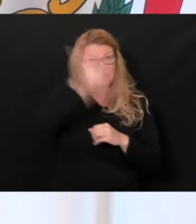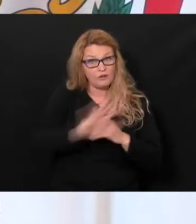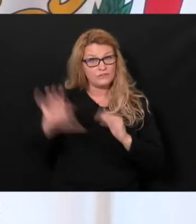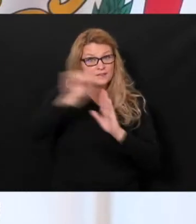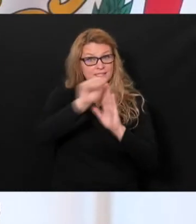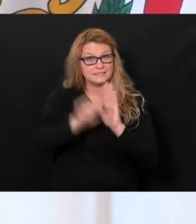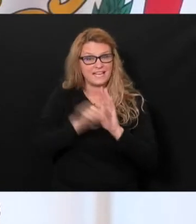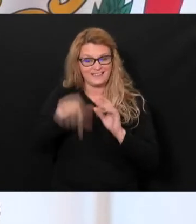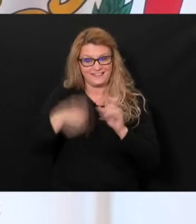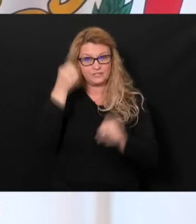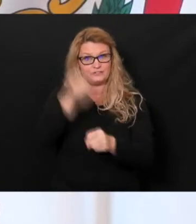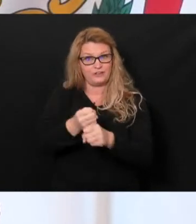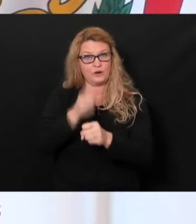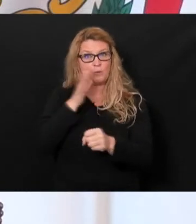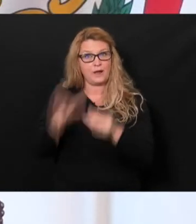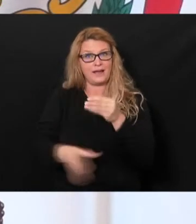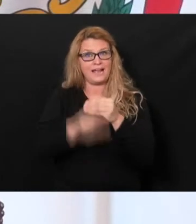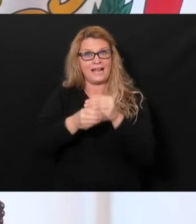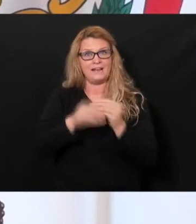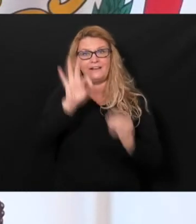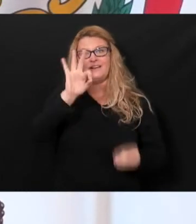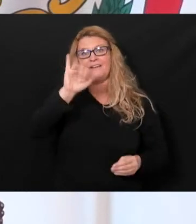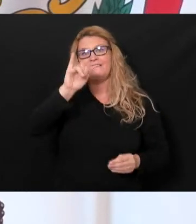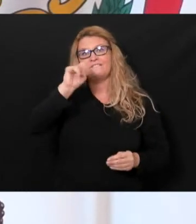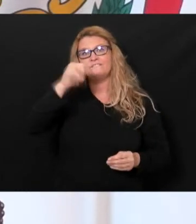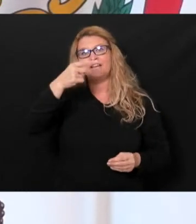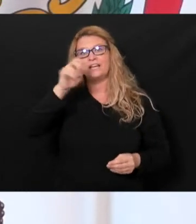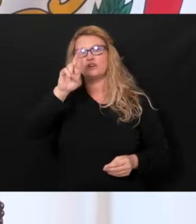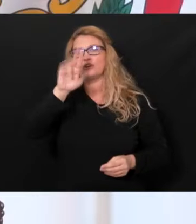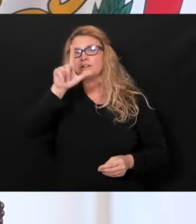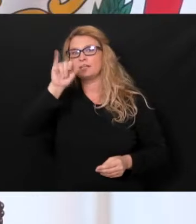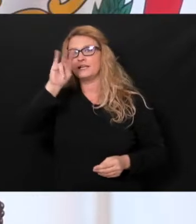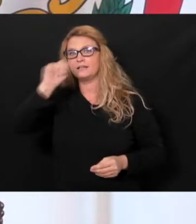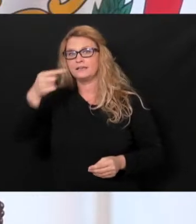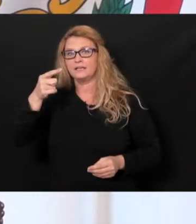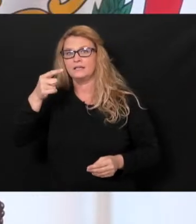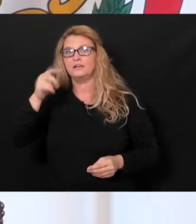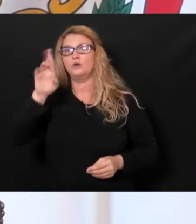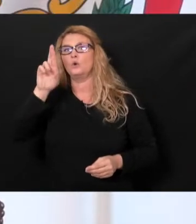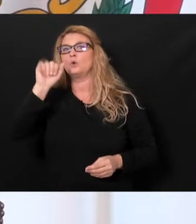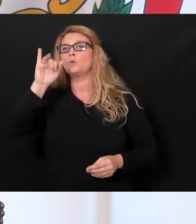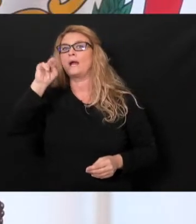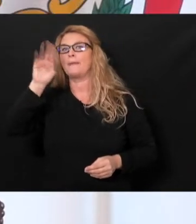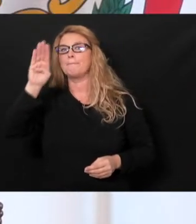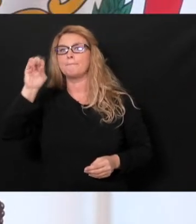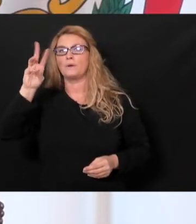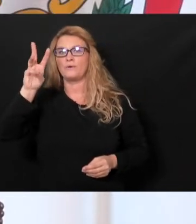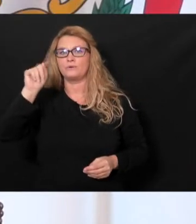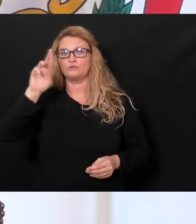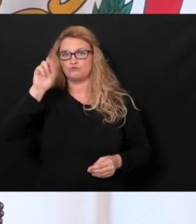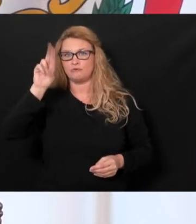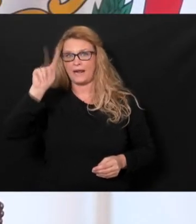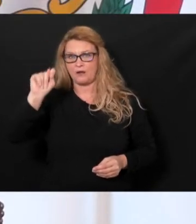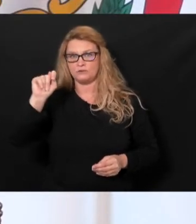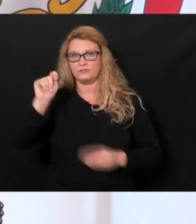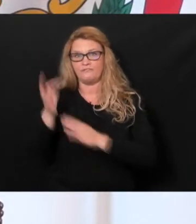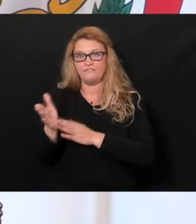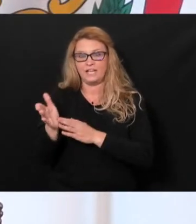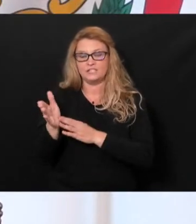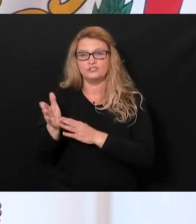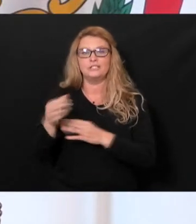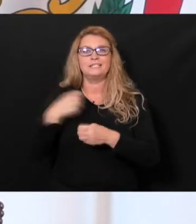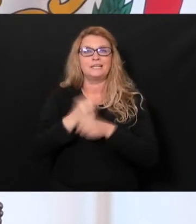we're adding fingerling rainbow trout stockings as well. And that will ensure that our streams